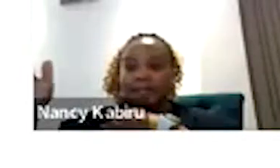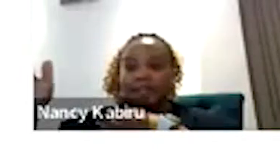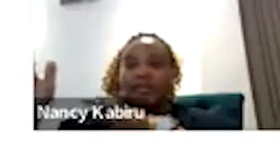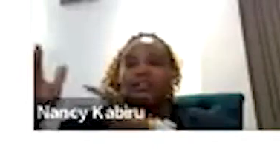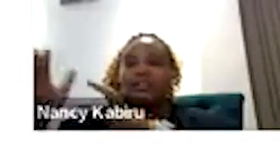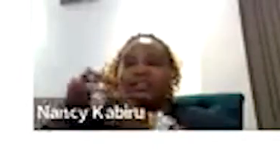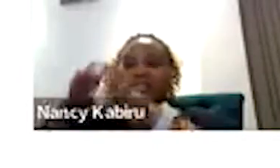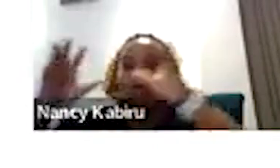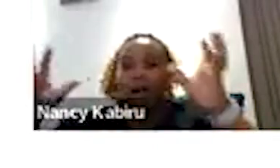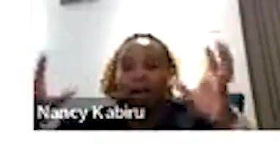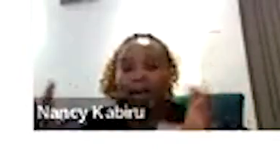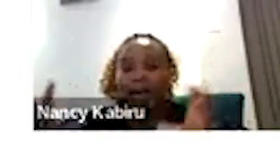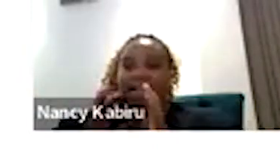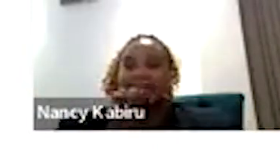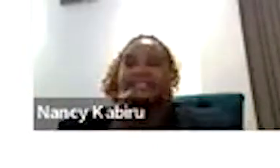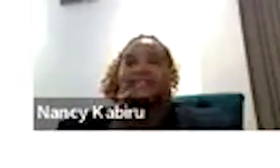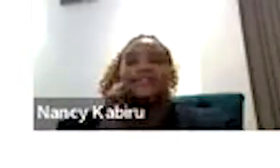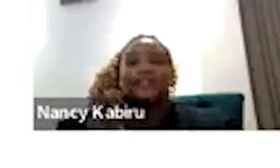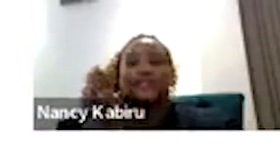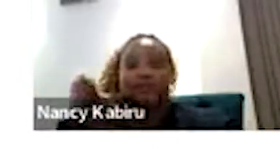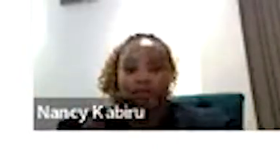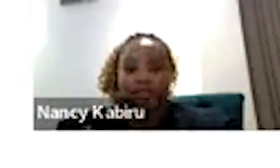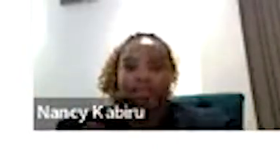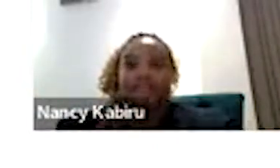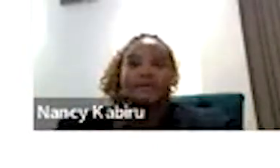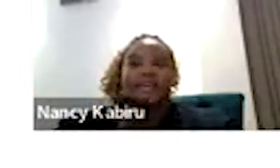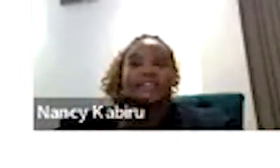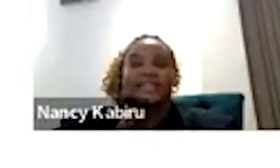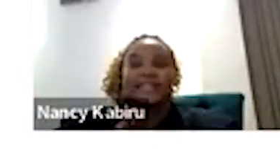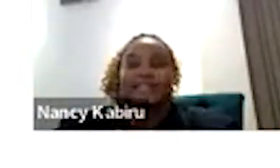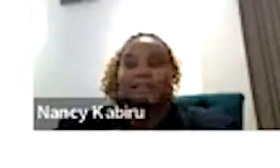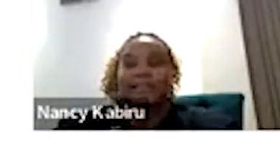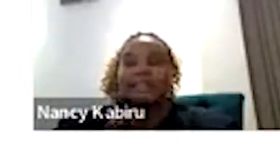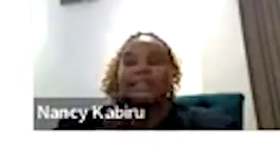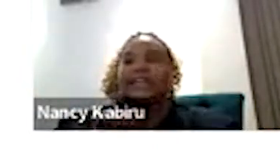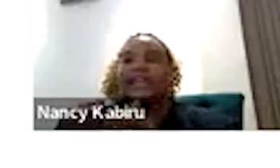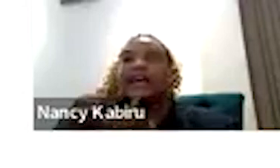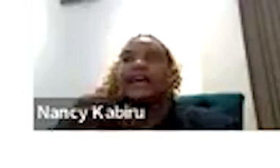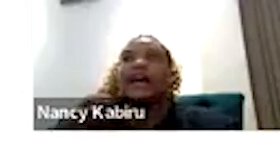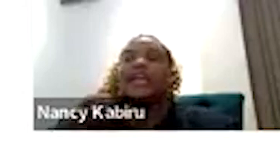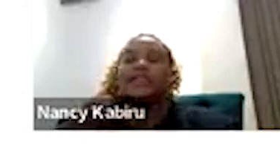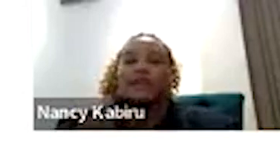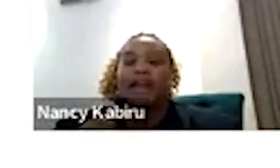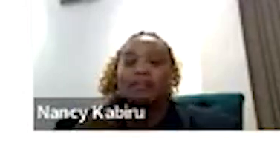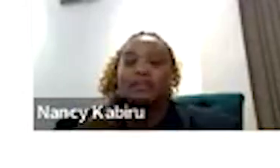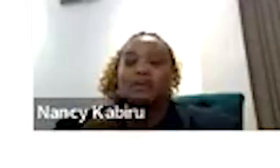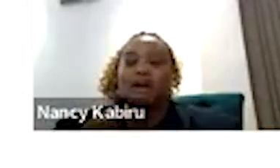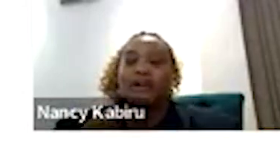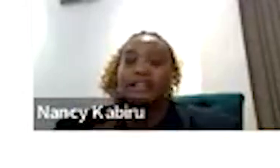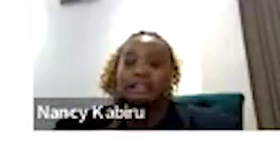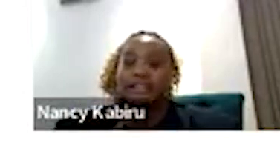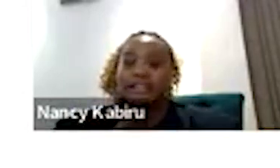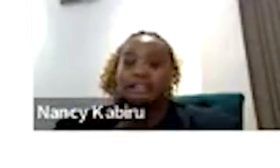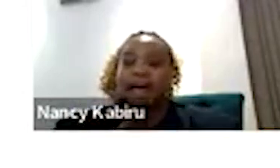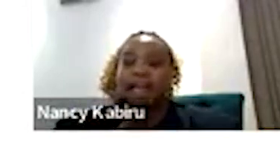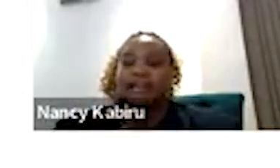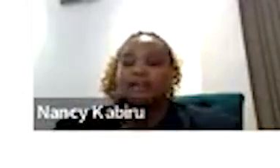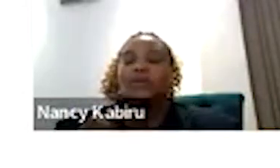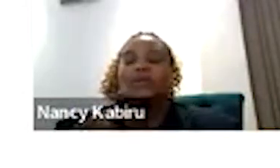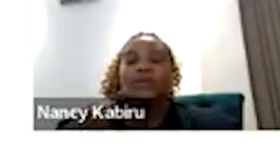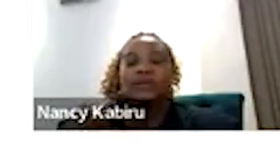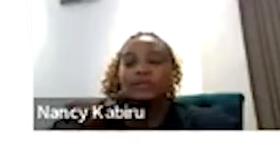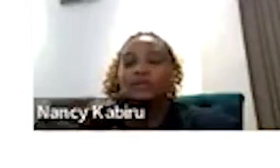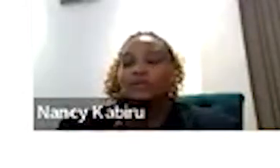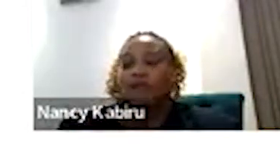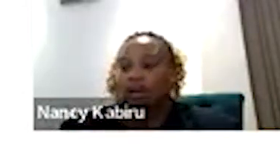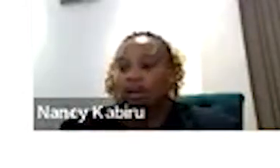severe. So it's not in one class fits all. And that's why I said in the beginning, if we are able to arrest this thing